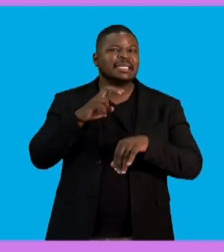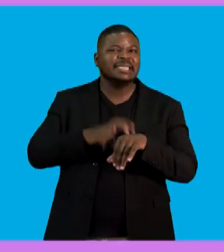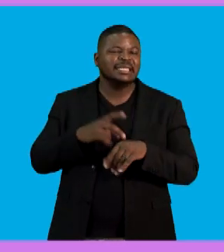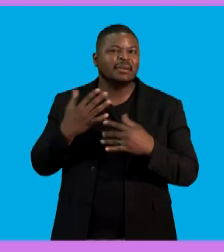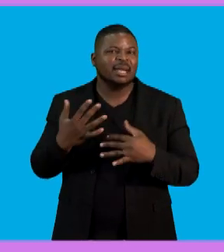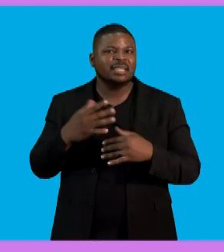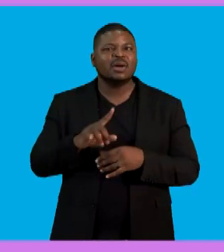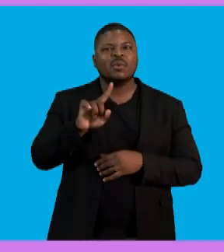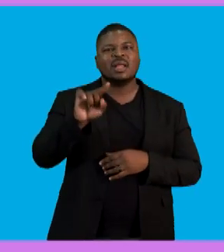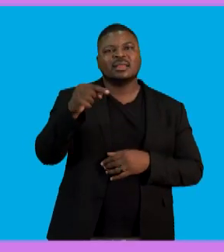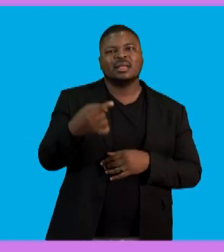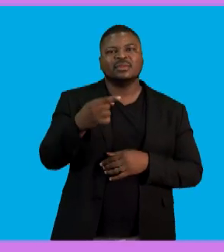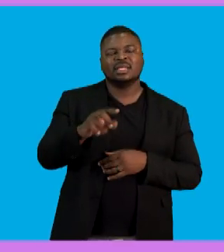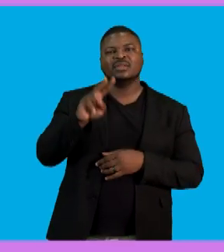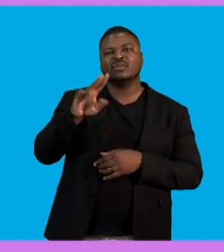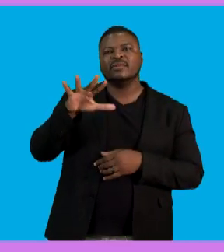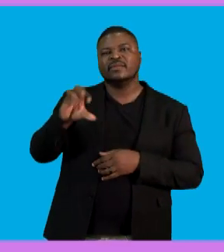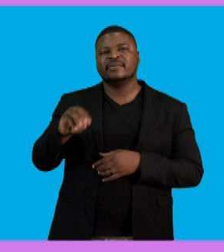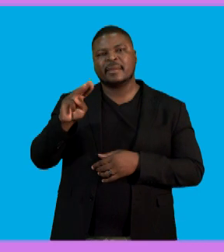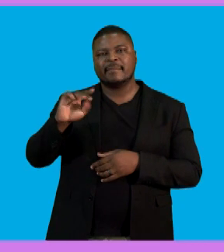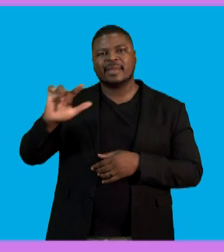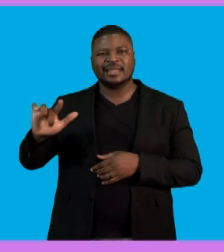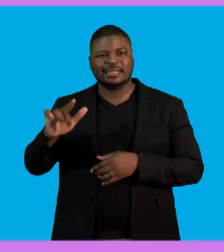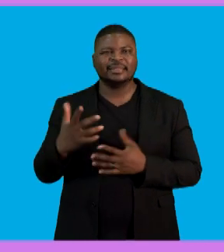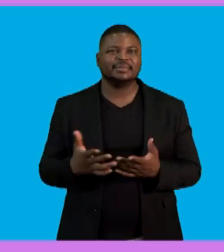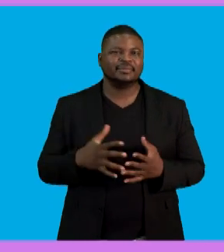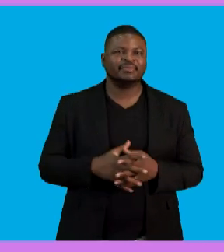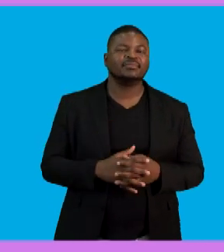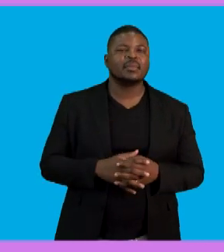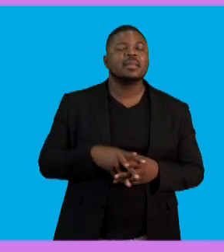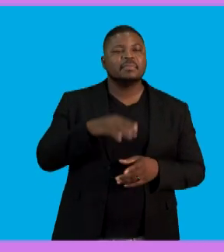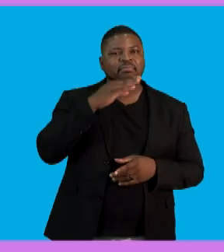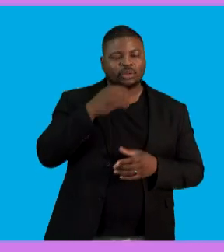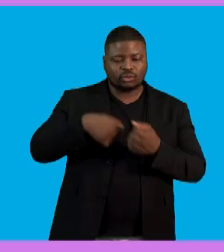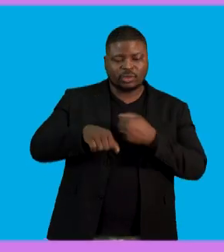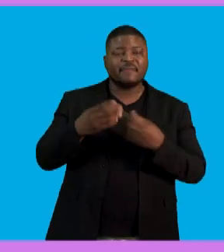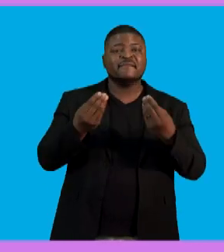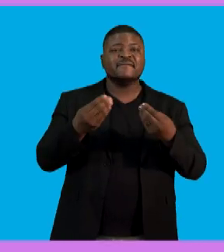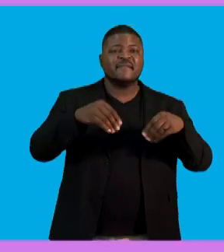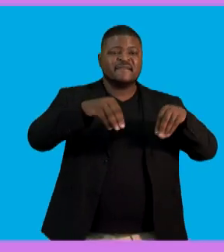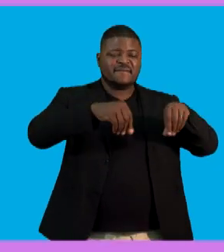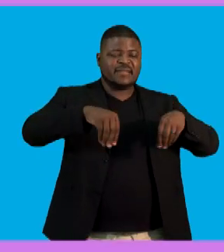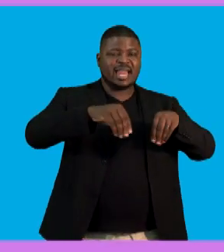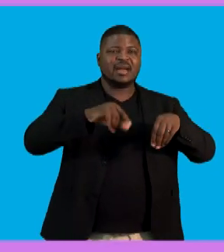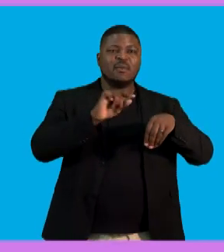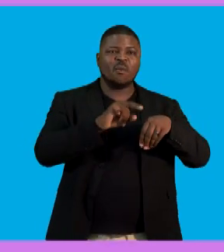we need the milliliters of sugar. It means this is what we need. But it means on the flour side, we've got